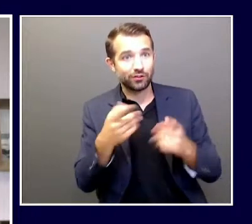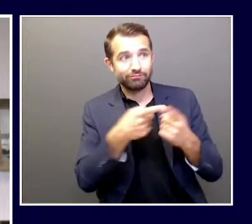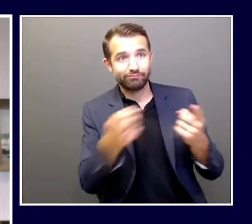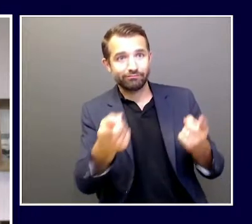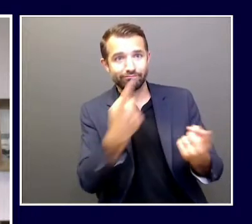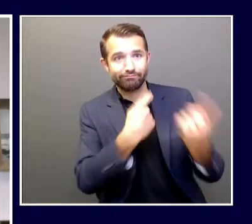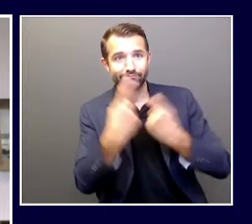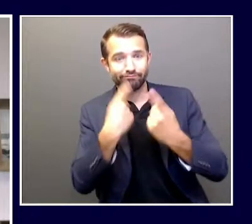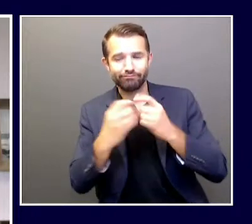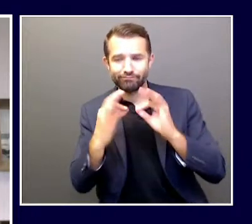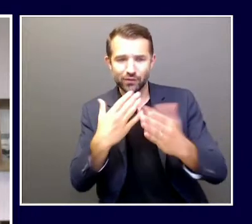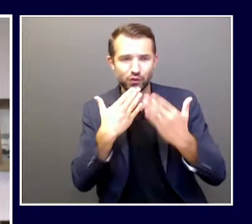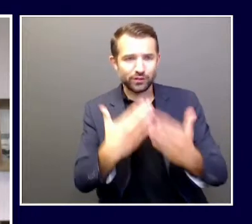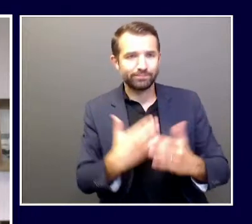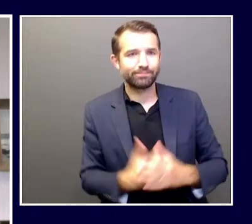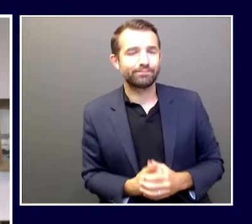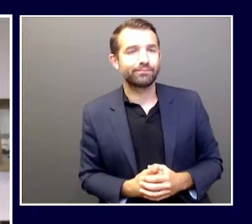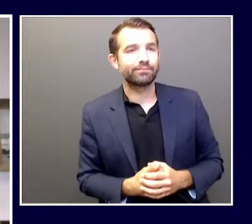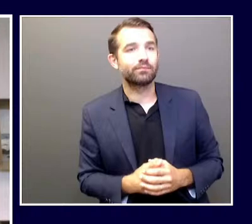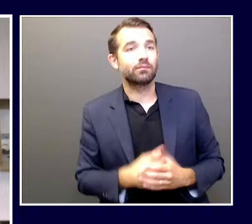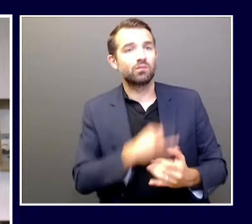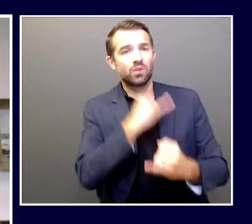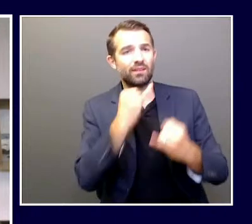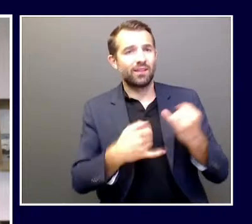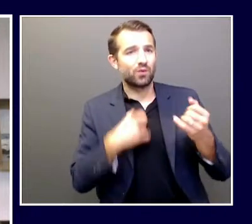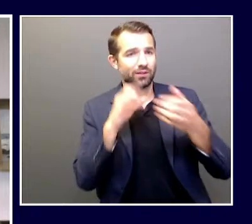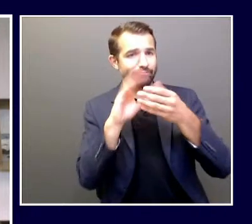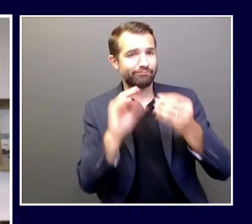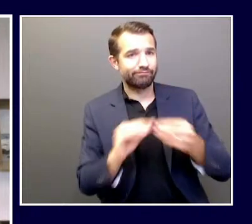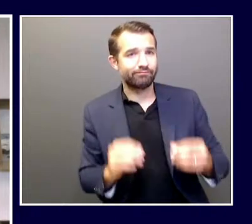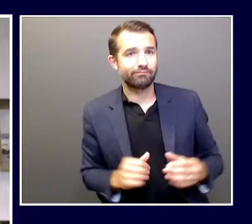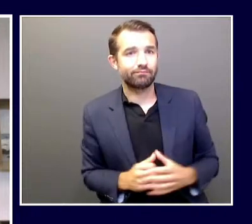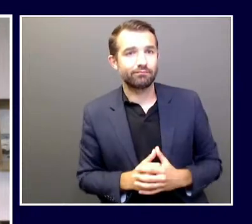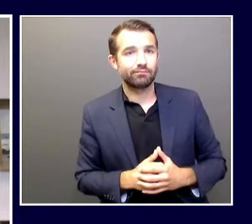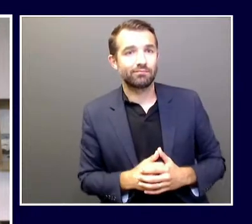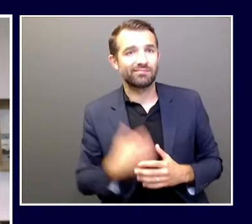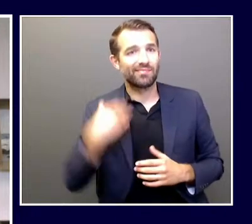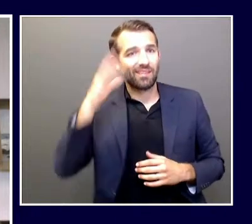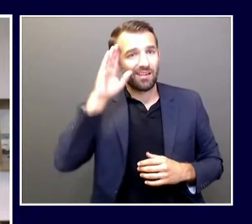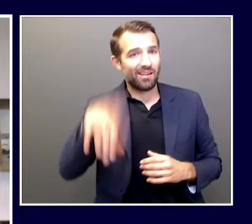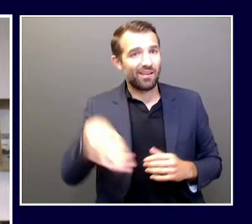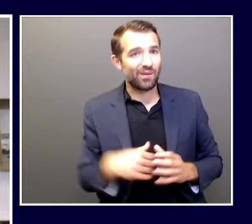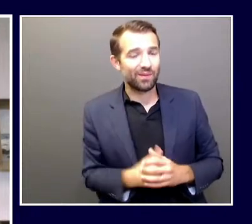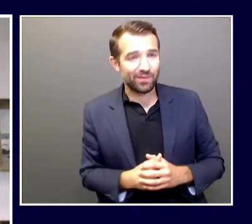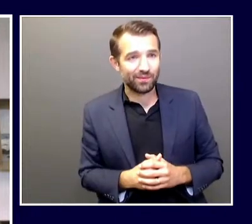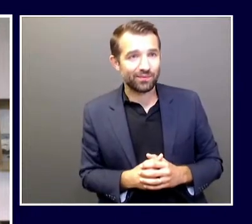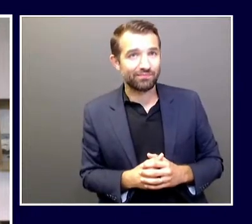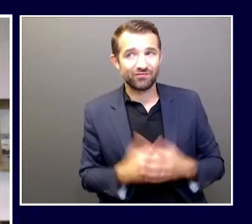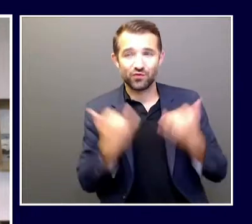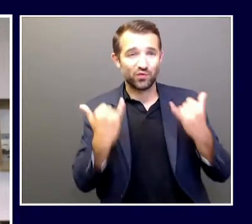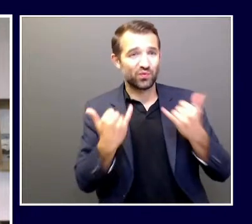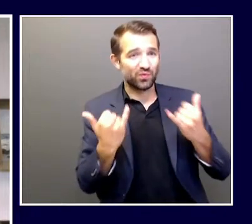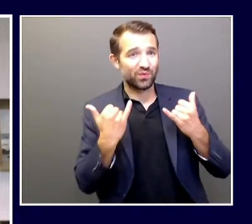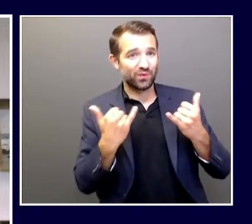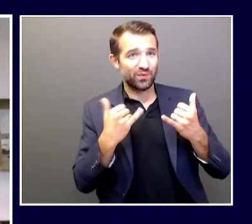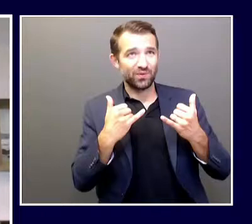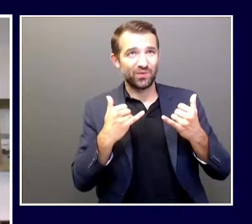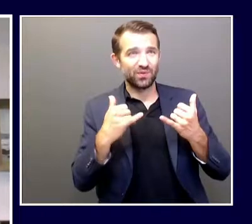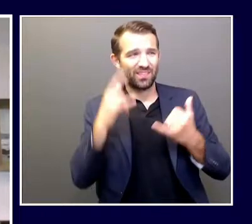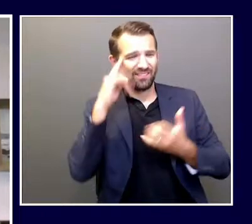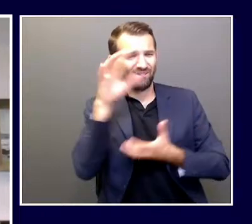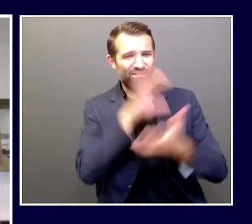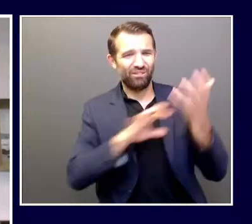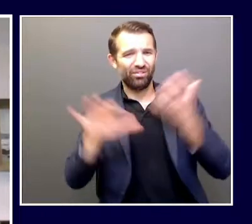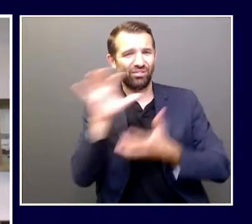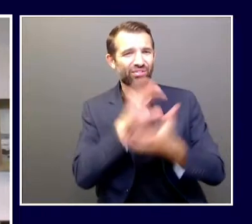were, again, I recognize that we're in a position where things seem to be more confusing than they were a year ago. That's partly because